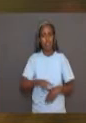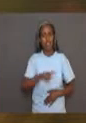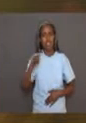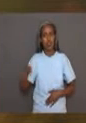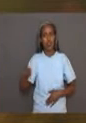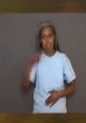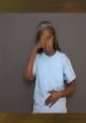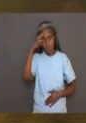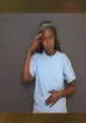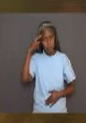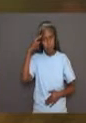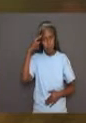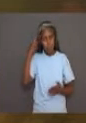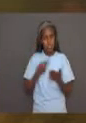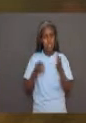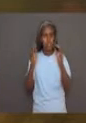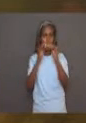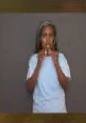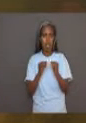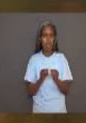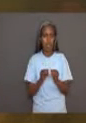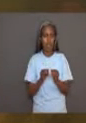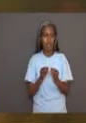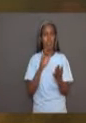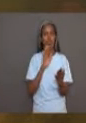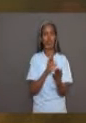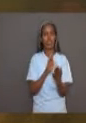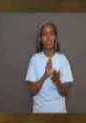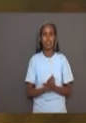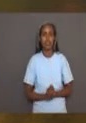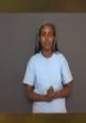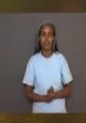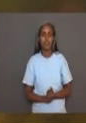skewness because it calculates a coefficient.